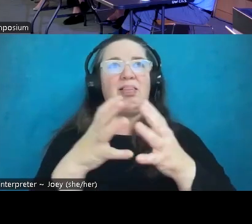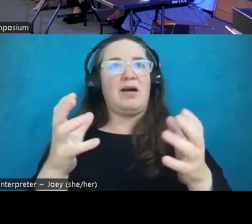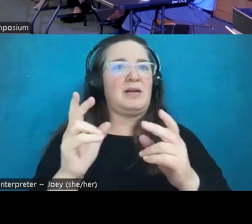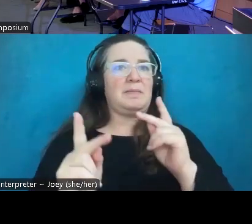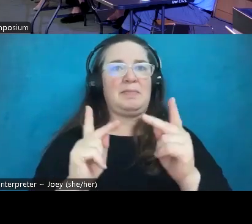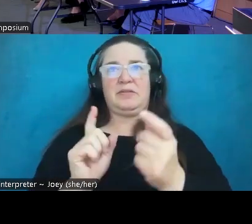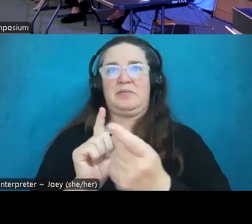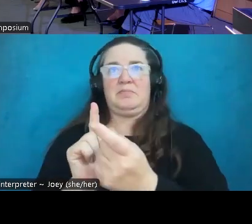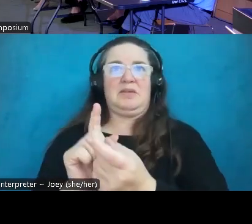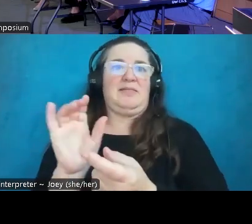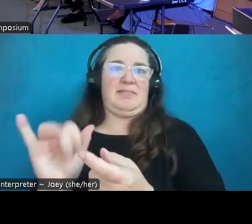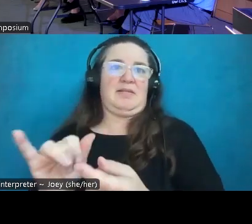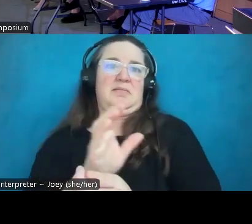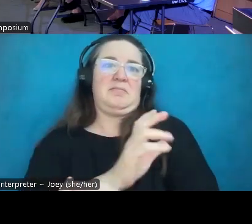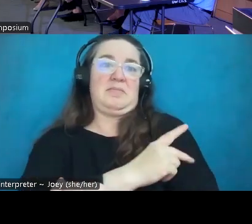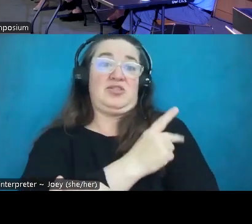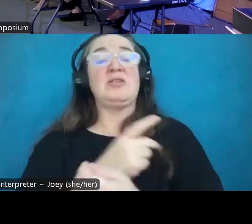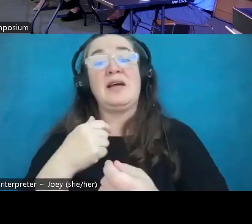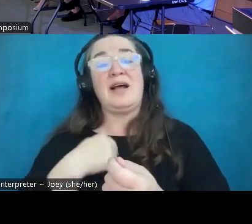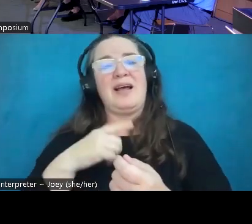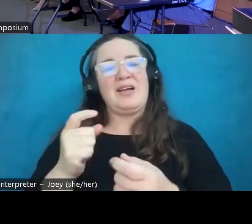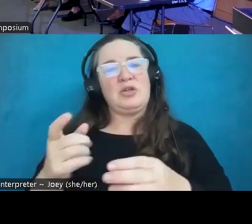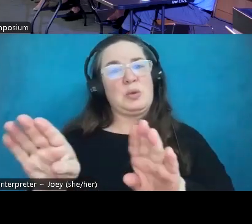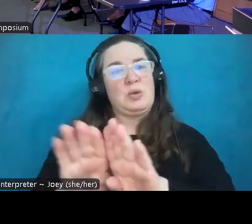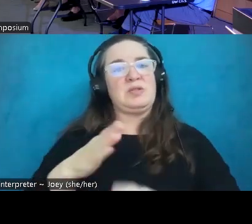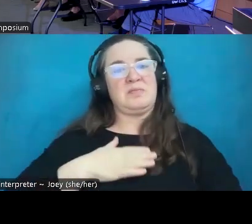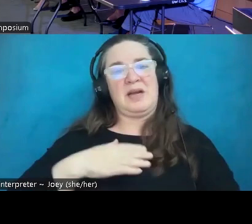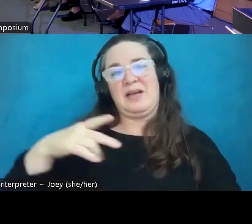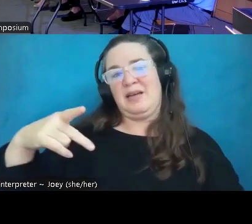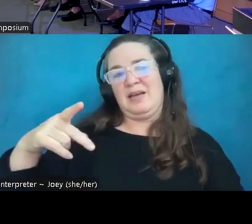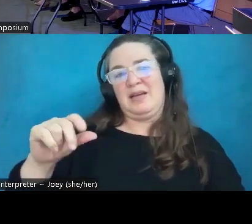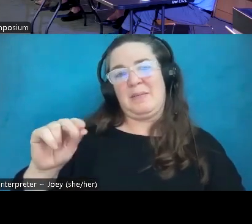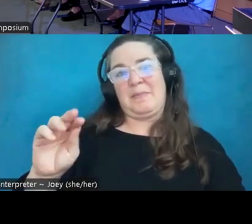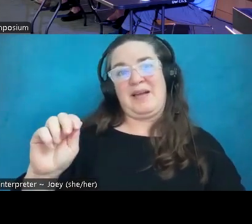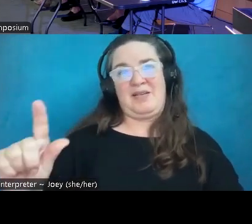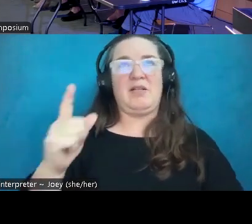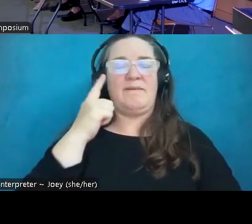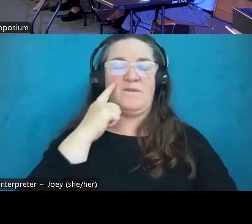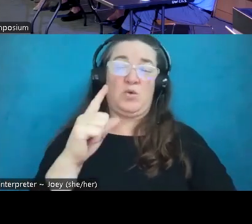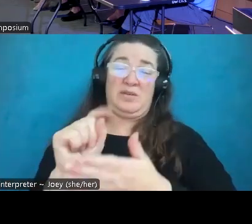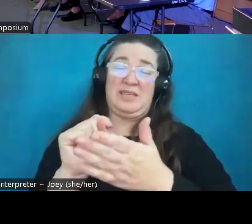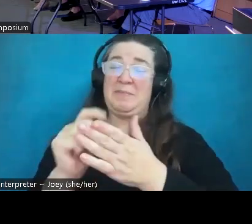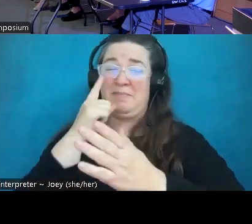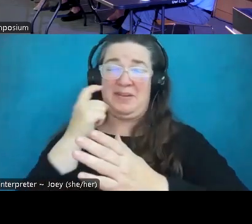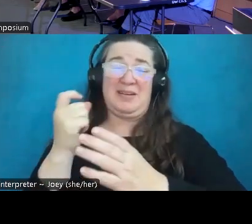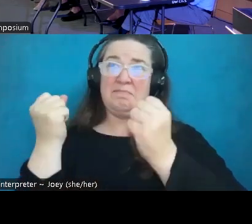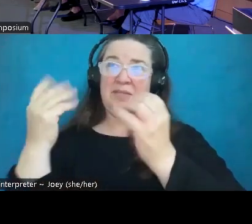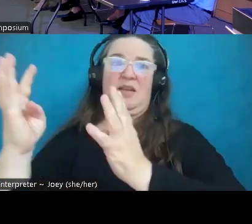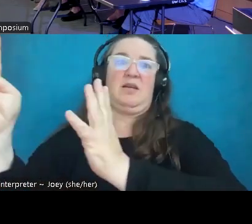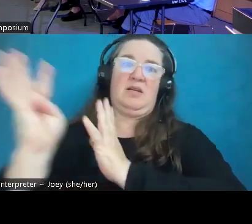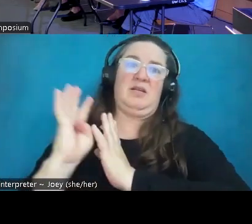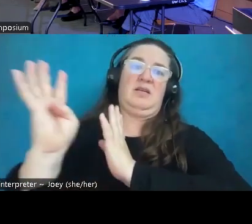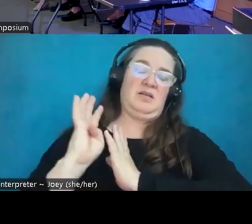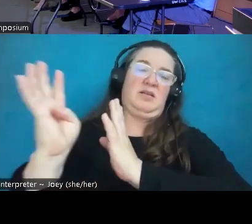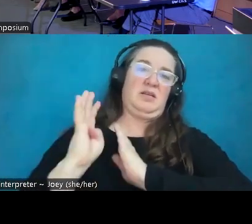did have to close my panel for a period of time because there were a lot coming in. I'm hoping that is going to change soon